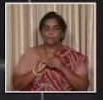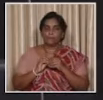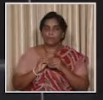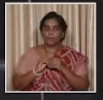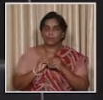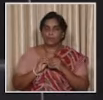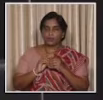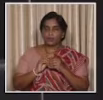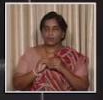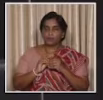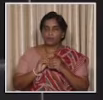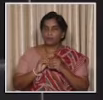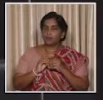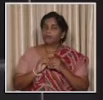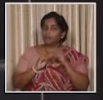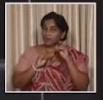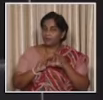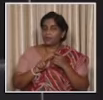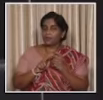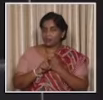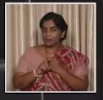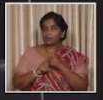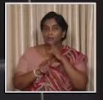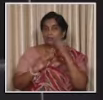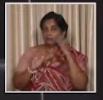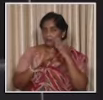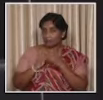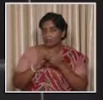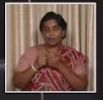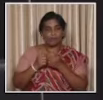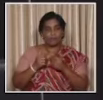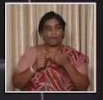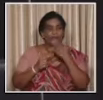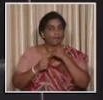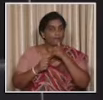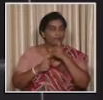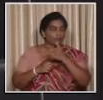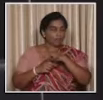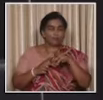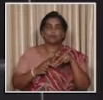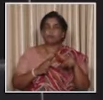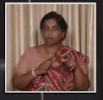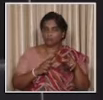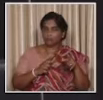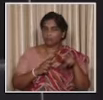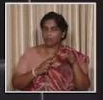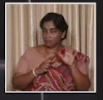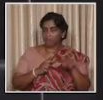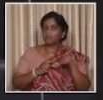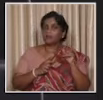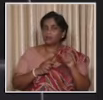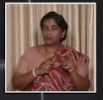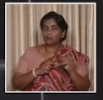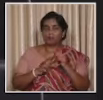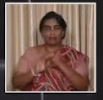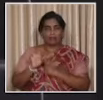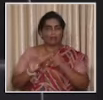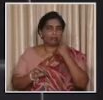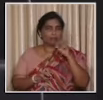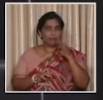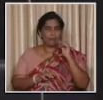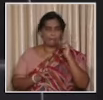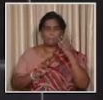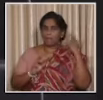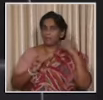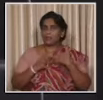Kasalri, so many dedicated reservoirs have been created way back in the 50s, soon after independence.